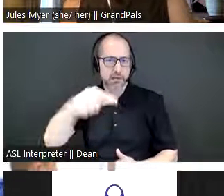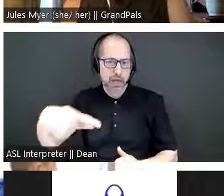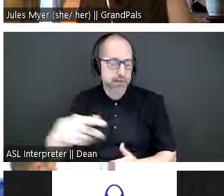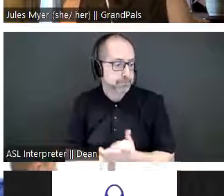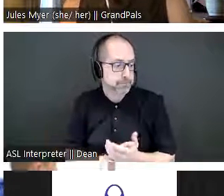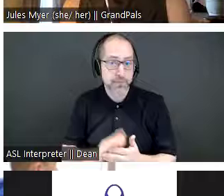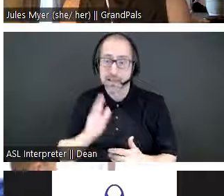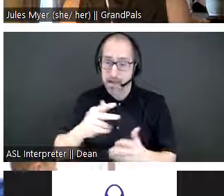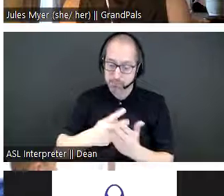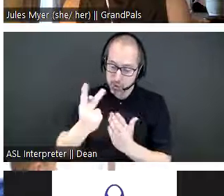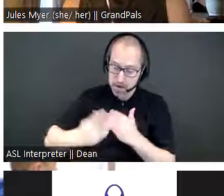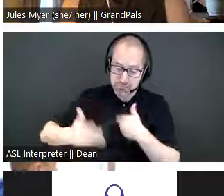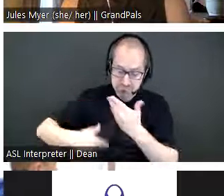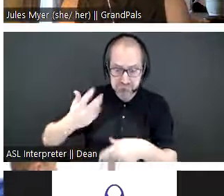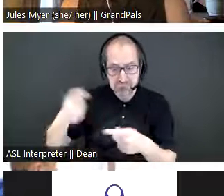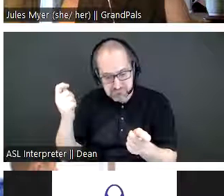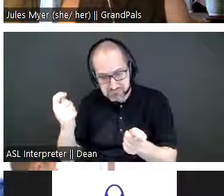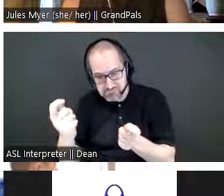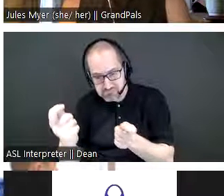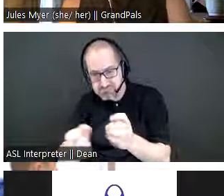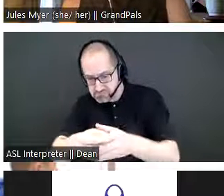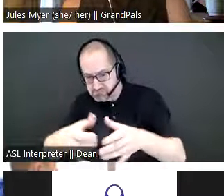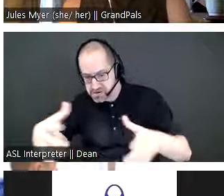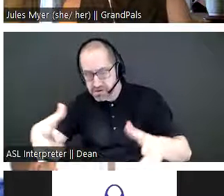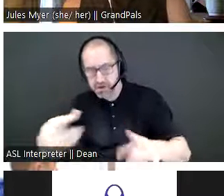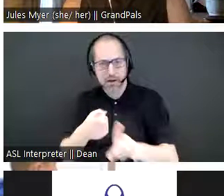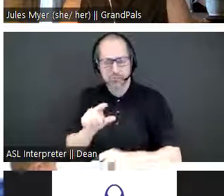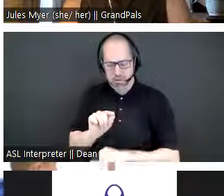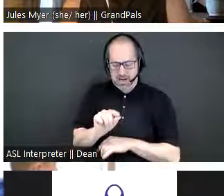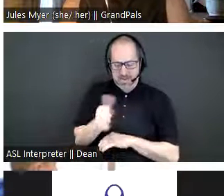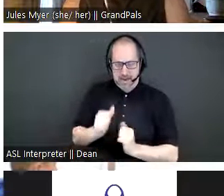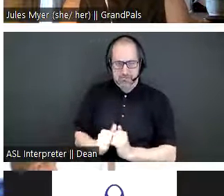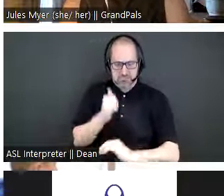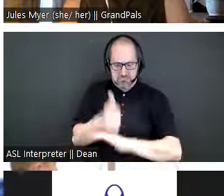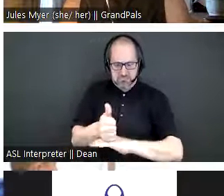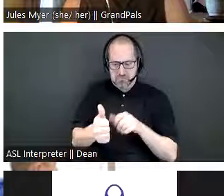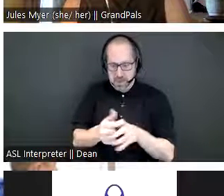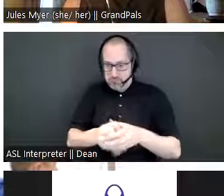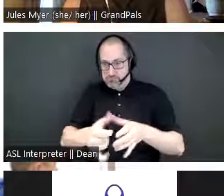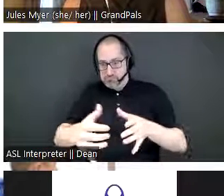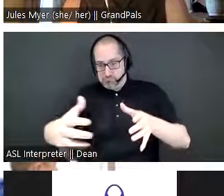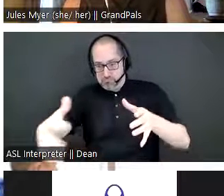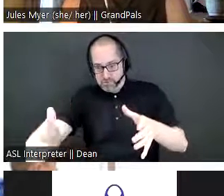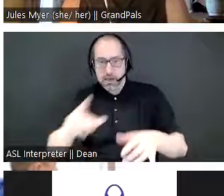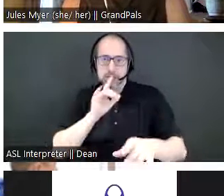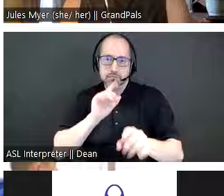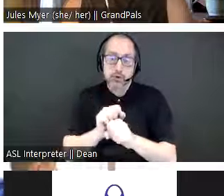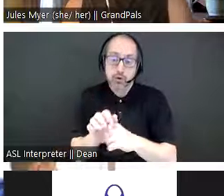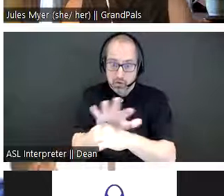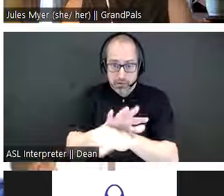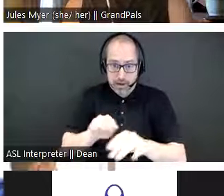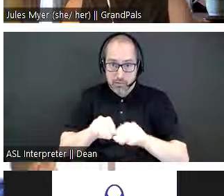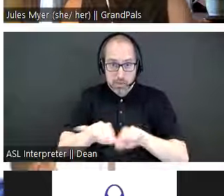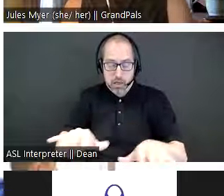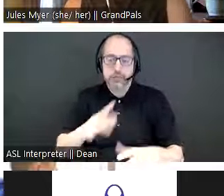evolved over the years since 2010, and as you can imagine, it has evolved significantly throughout the pandemic,